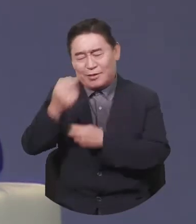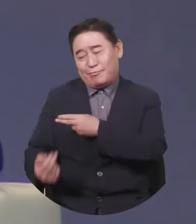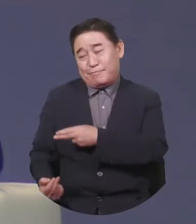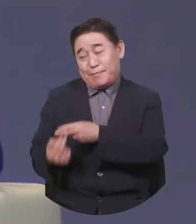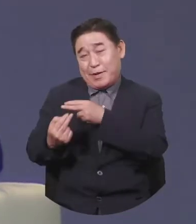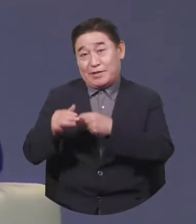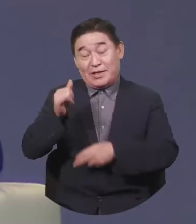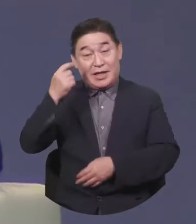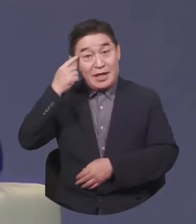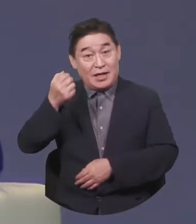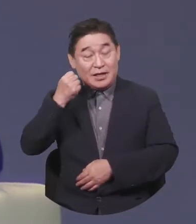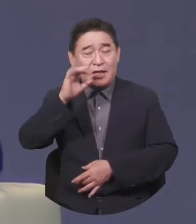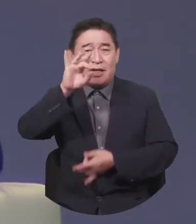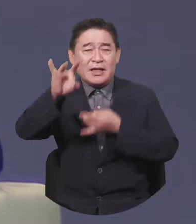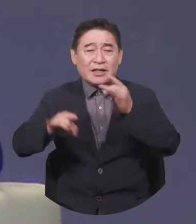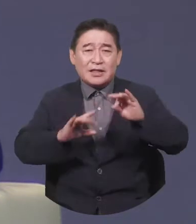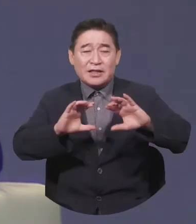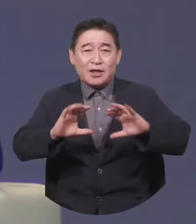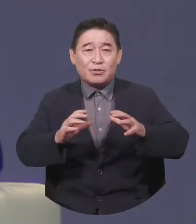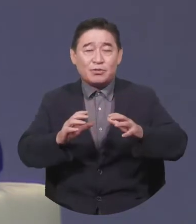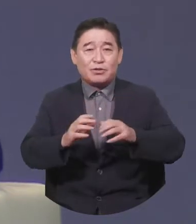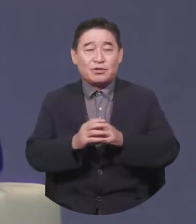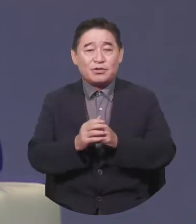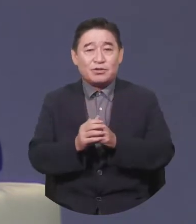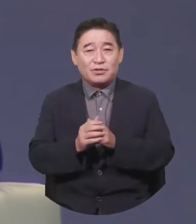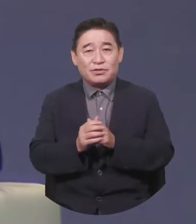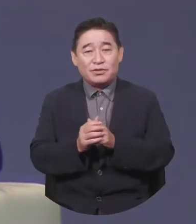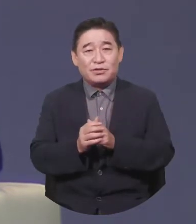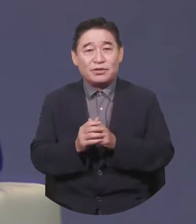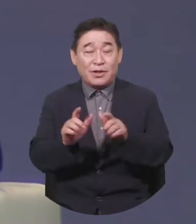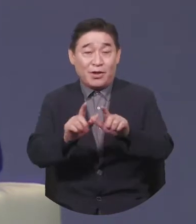small provider countries, we